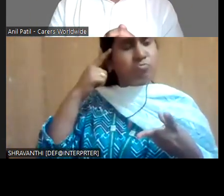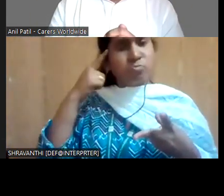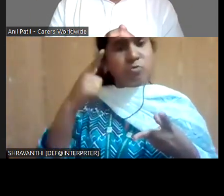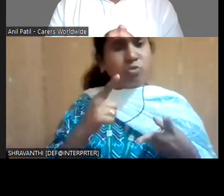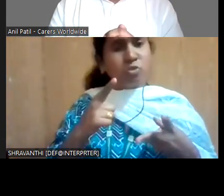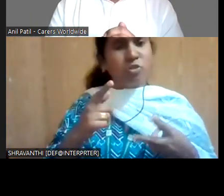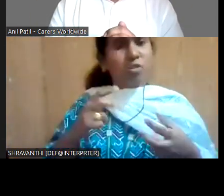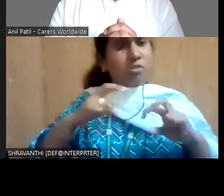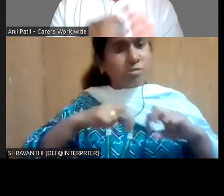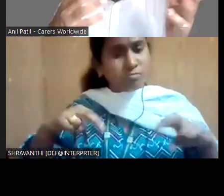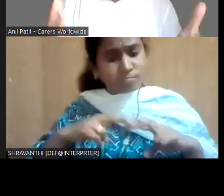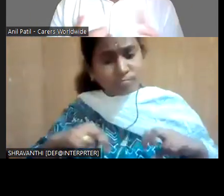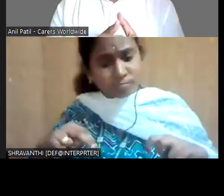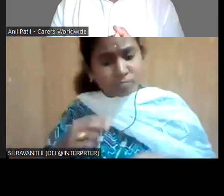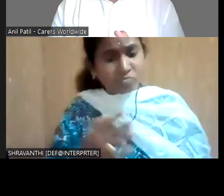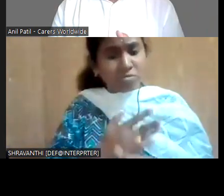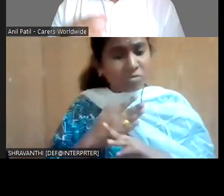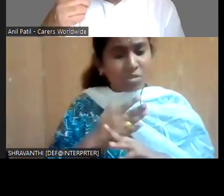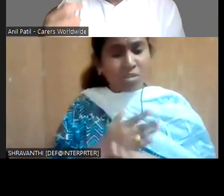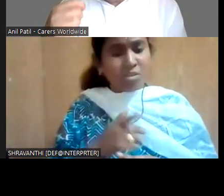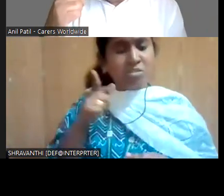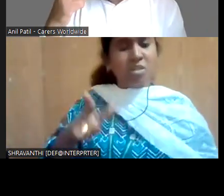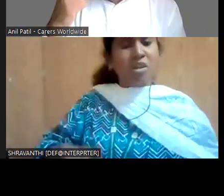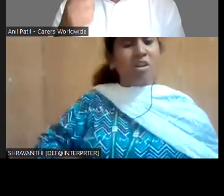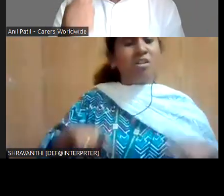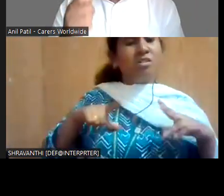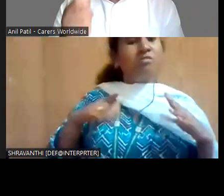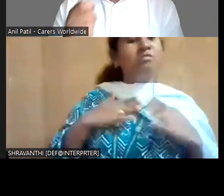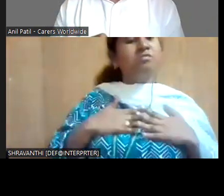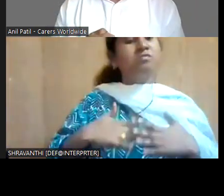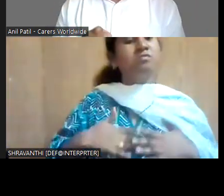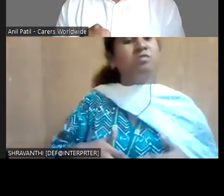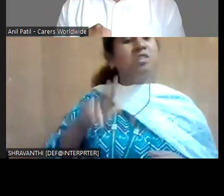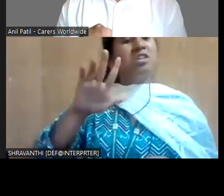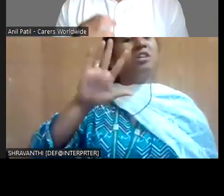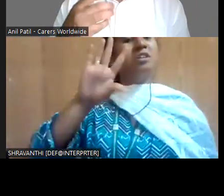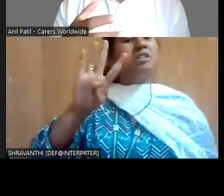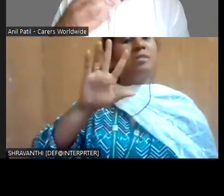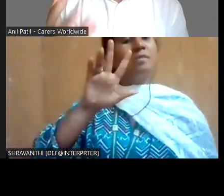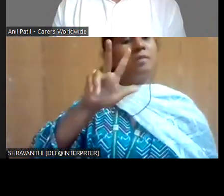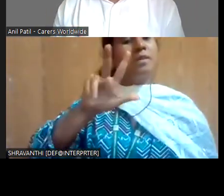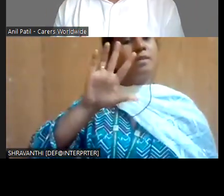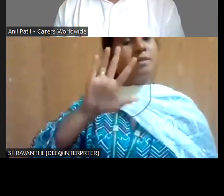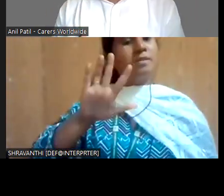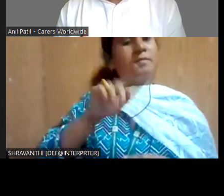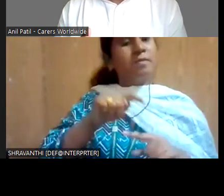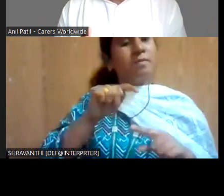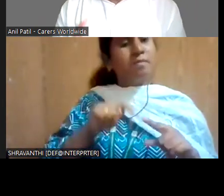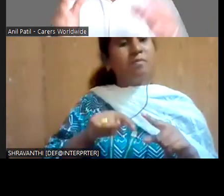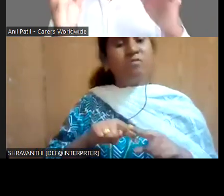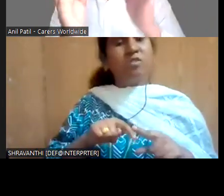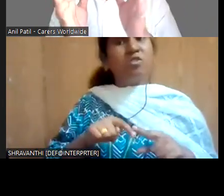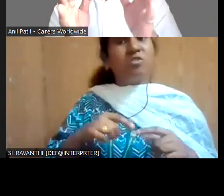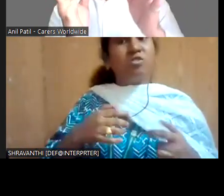of carers about their health and well-being, more than 85% of carers are showing the signs of anxiety and